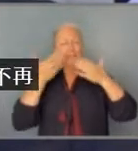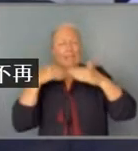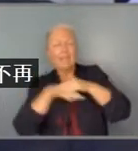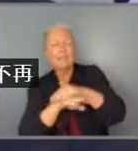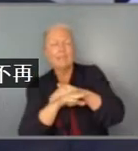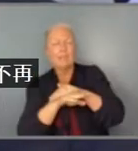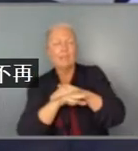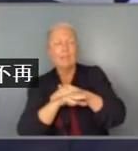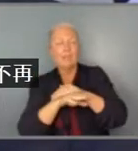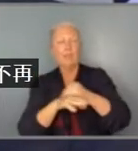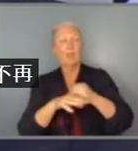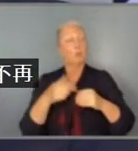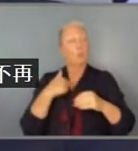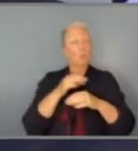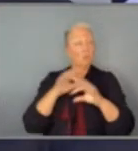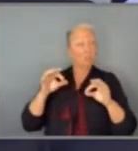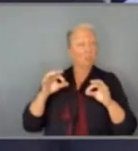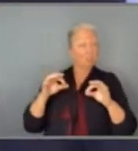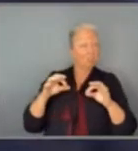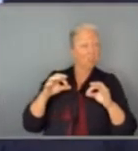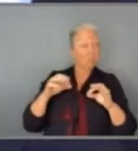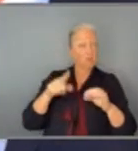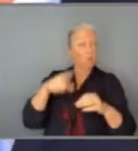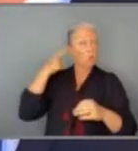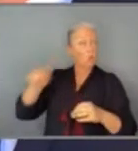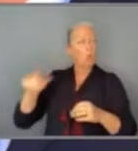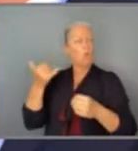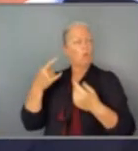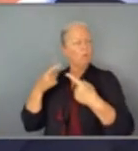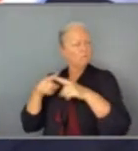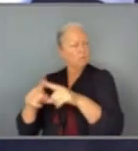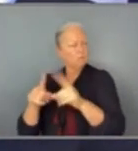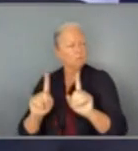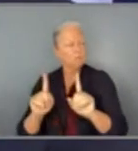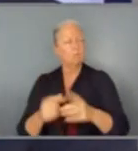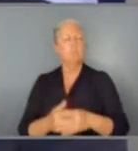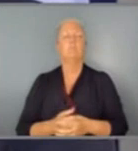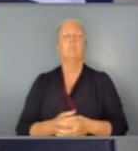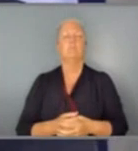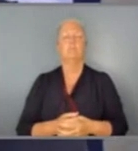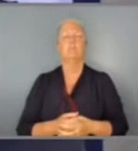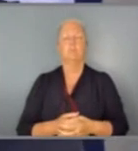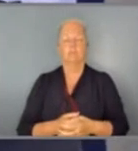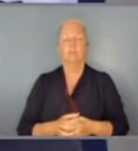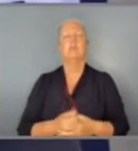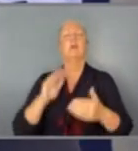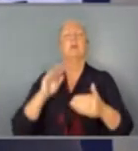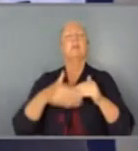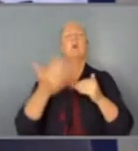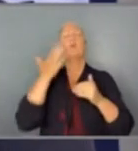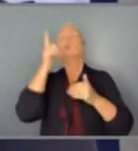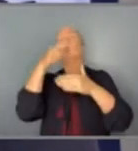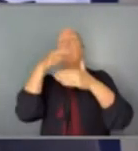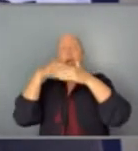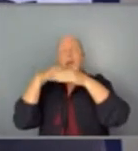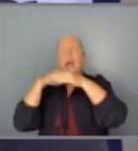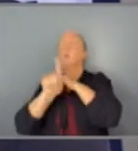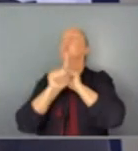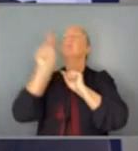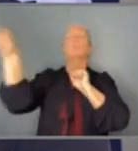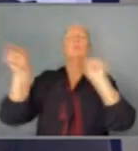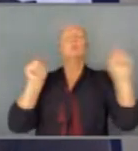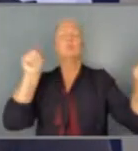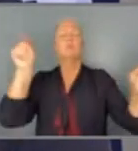not following the health advice anymore? Well, what are called public health social measures, they are matters that are always determined by states